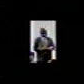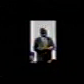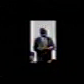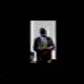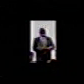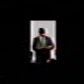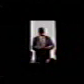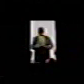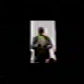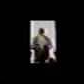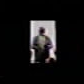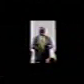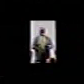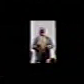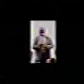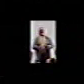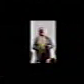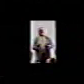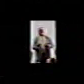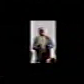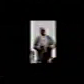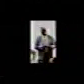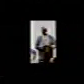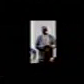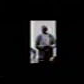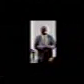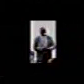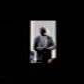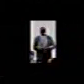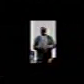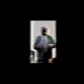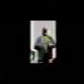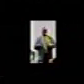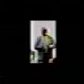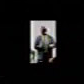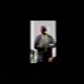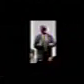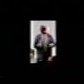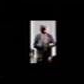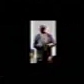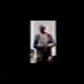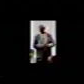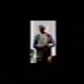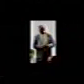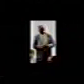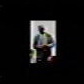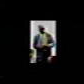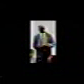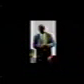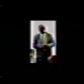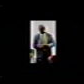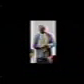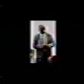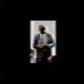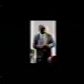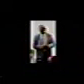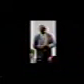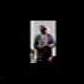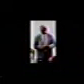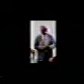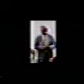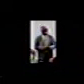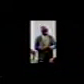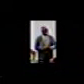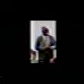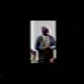lot of consecration, a lot of decision, a lot of intention, a lot of I want to, but this load is hindering you.